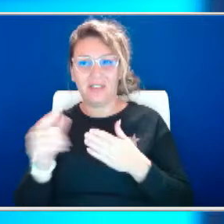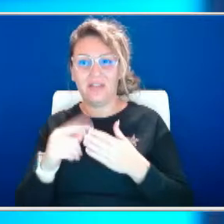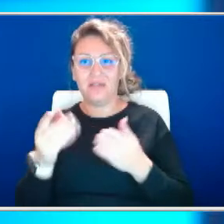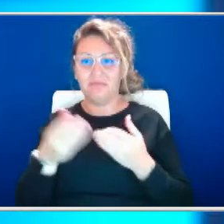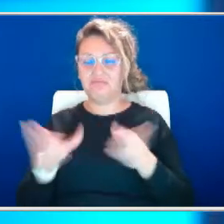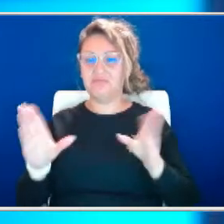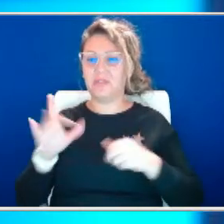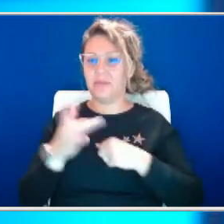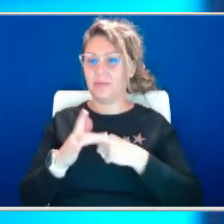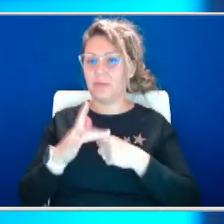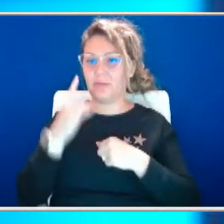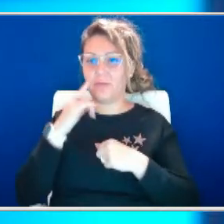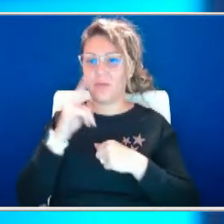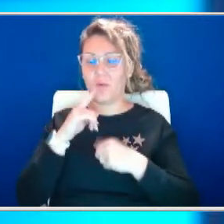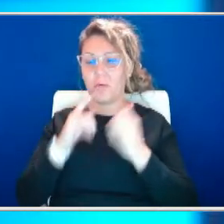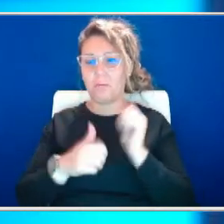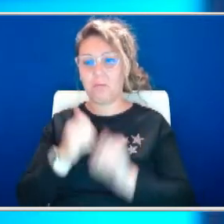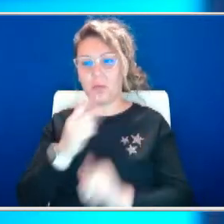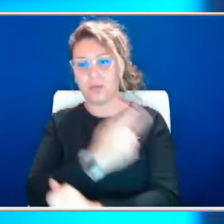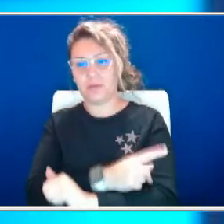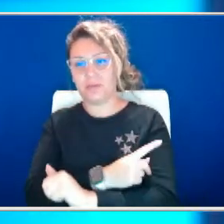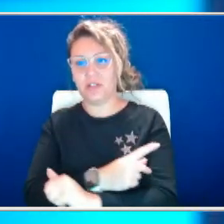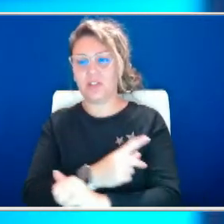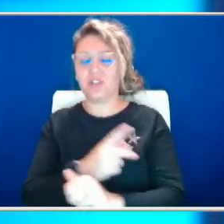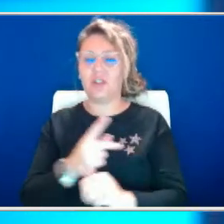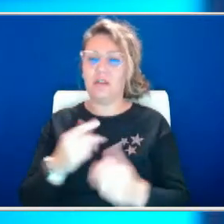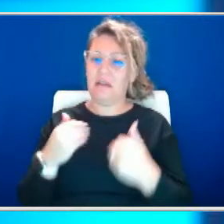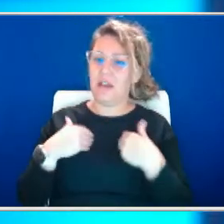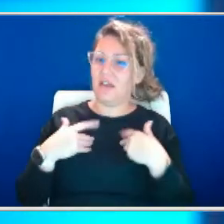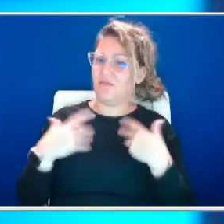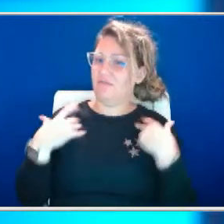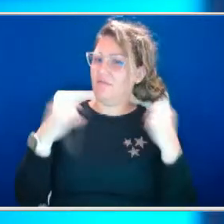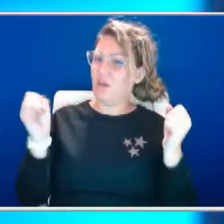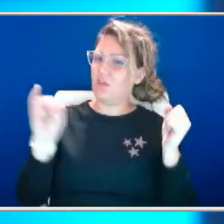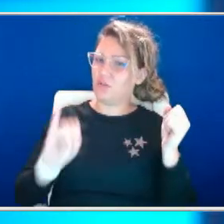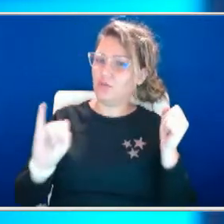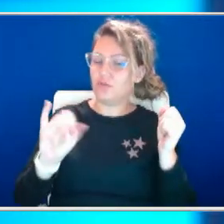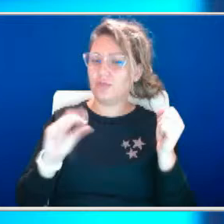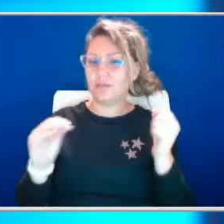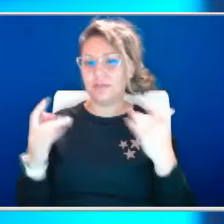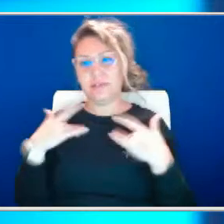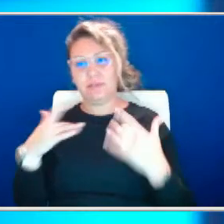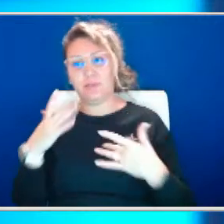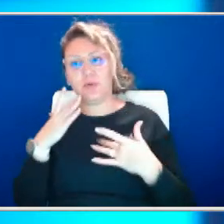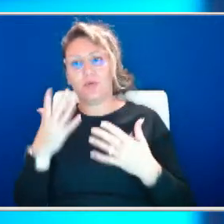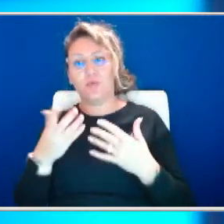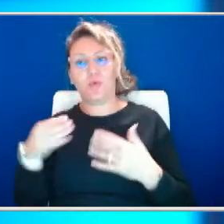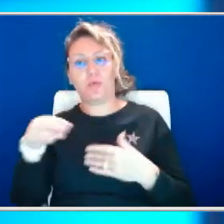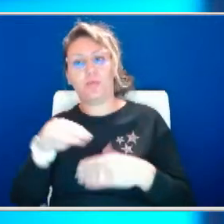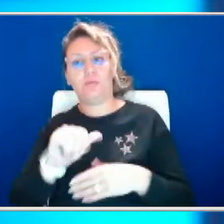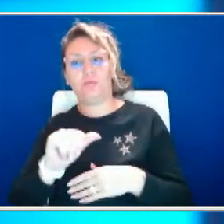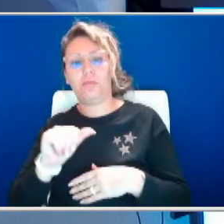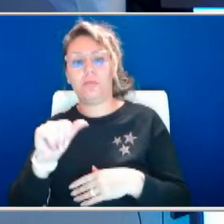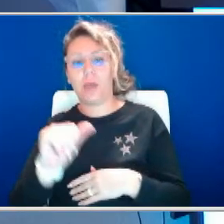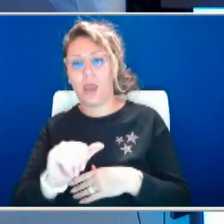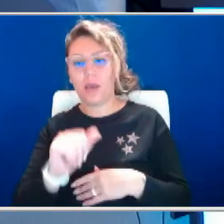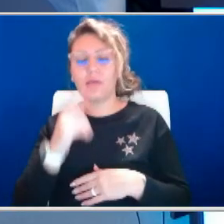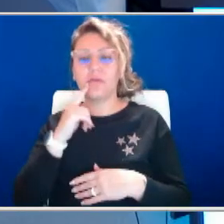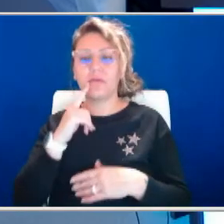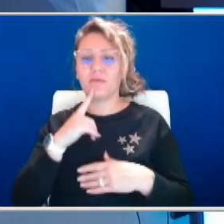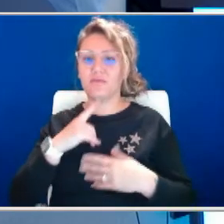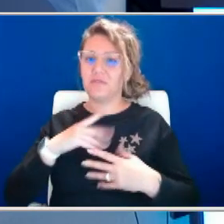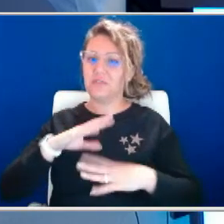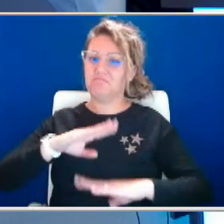most patients that have health insurance, and usually health insurance will cover it if they've met the medical criteria. I've got a couple more